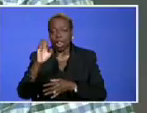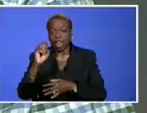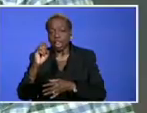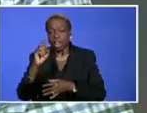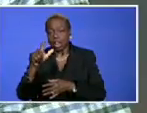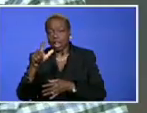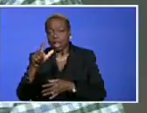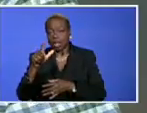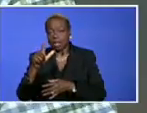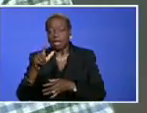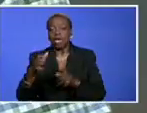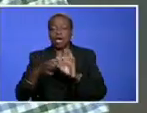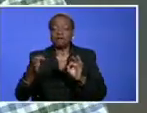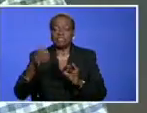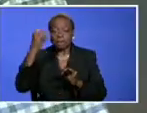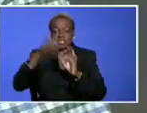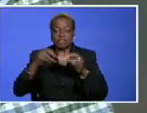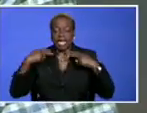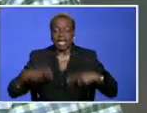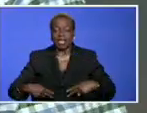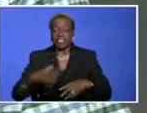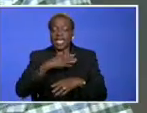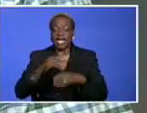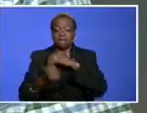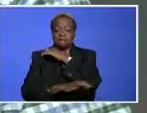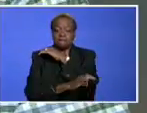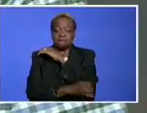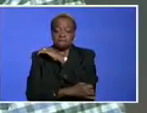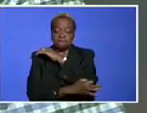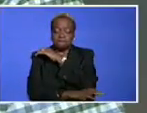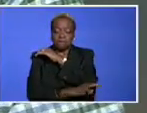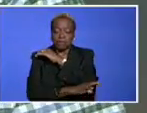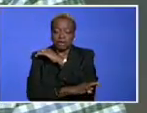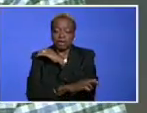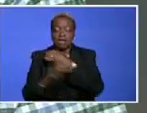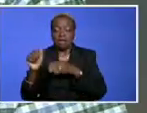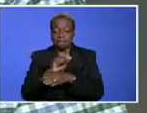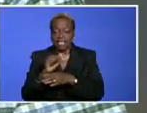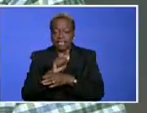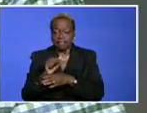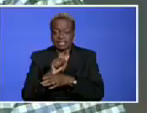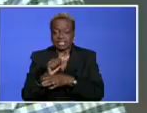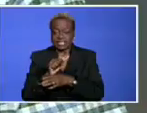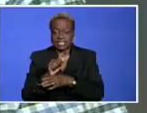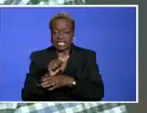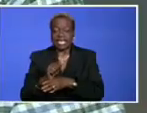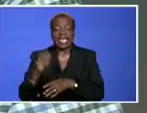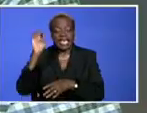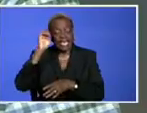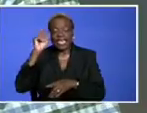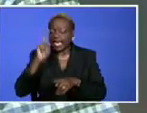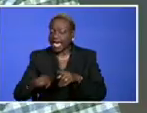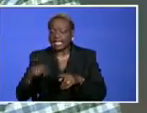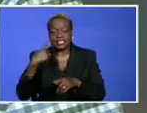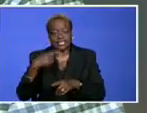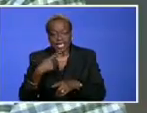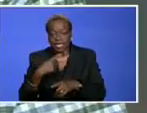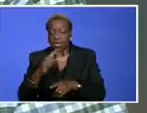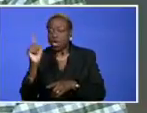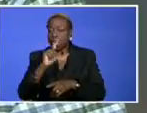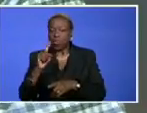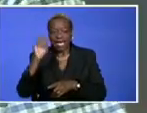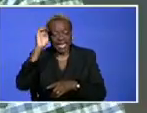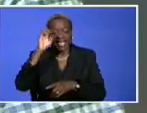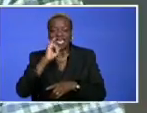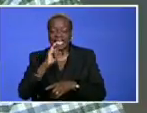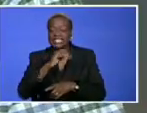and the Ministry of Foreign Affairs with regards to quarantine, that we were informed that he can't say where he is and